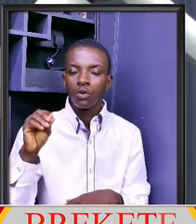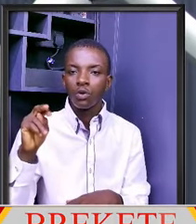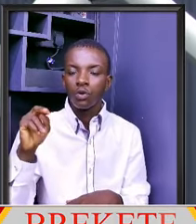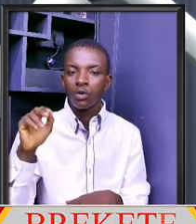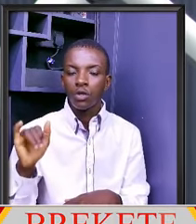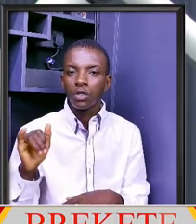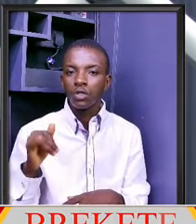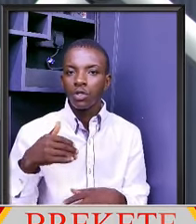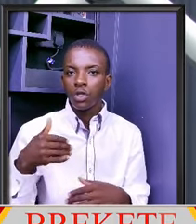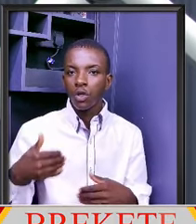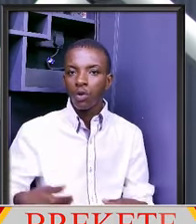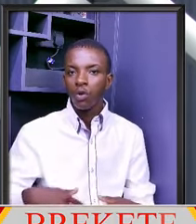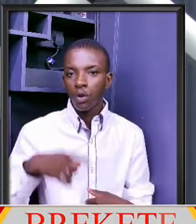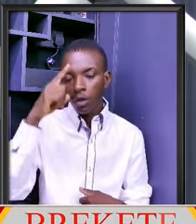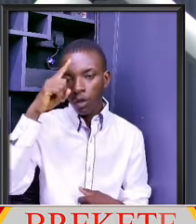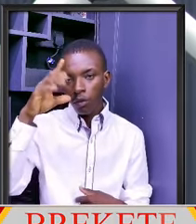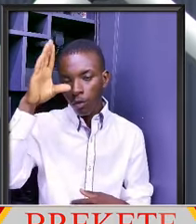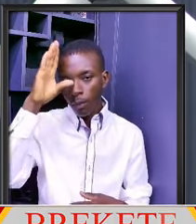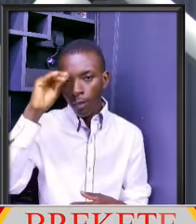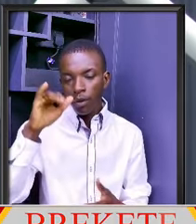He is a young Igbo man